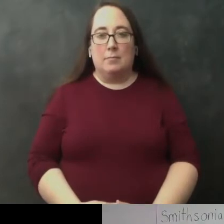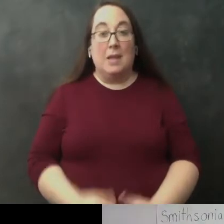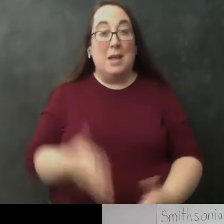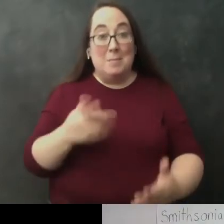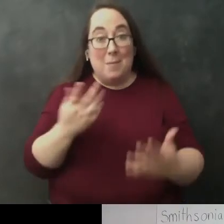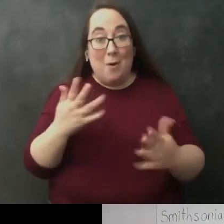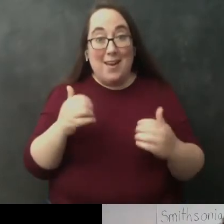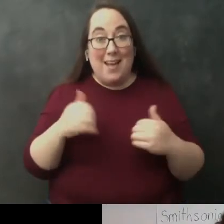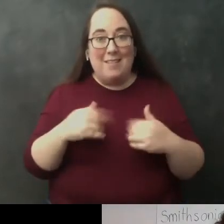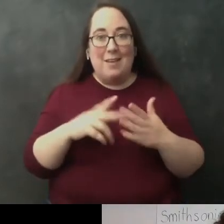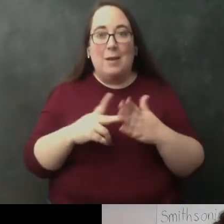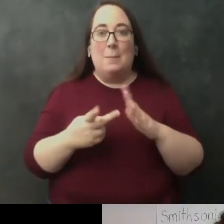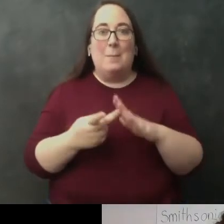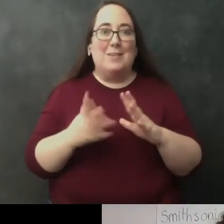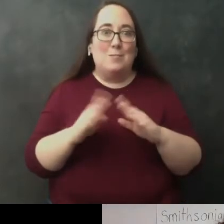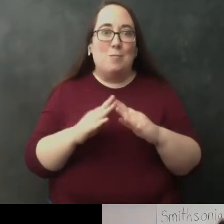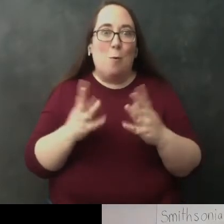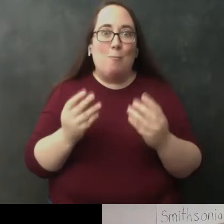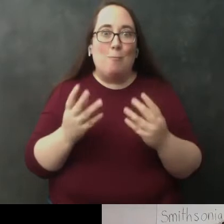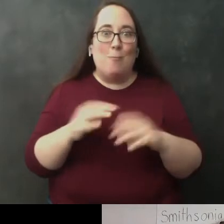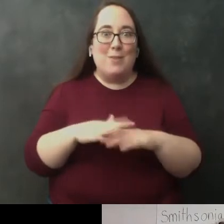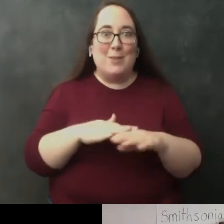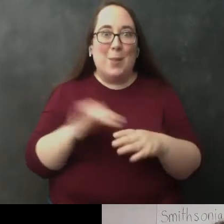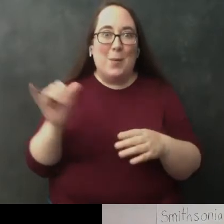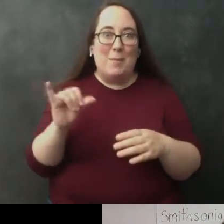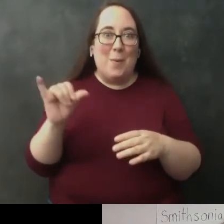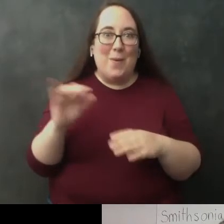layers, which means you are way gentler pourers than us.